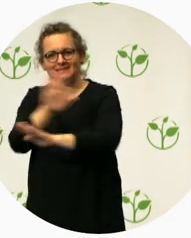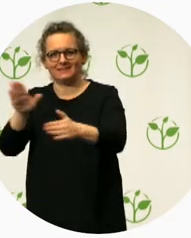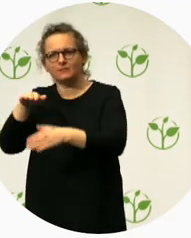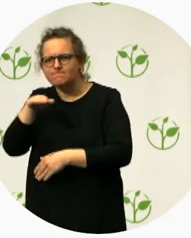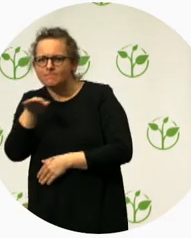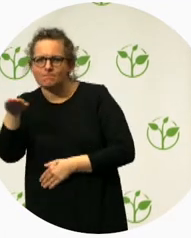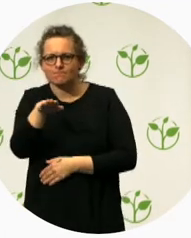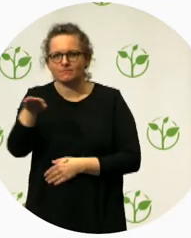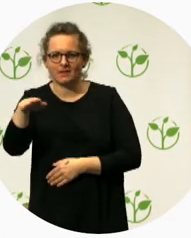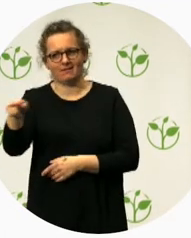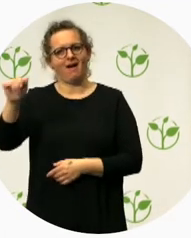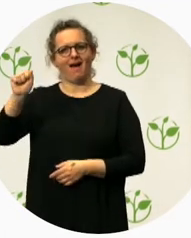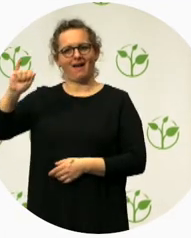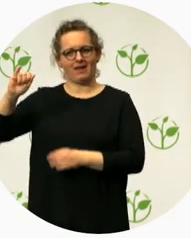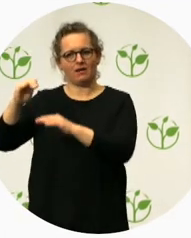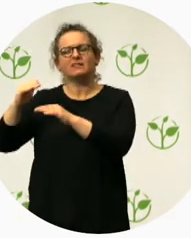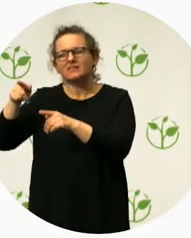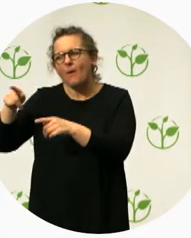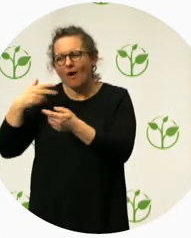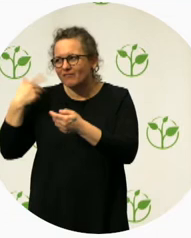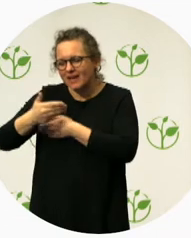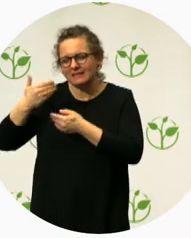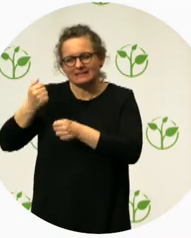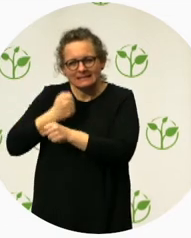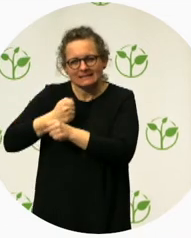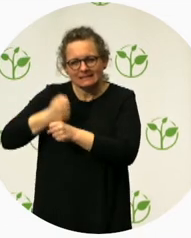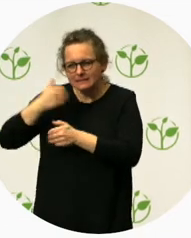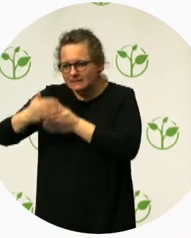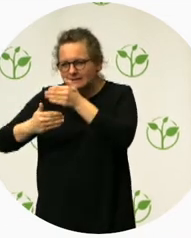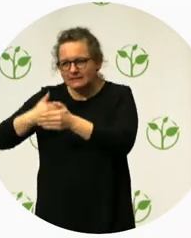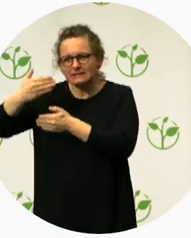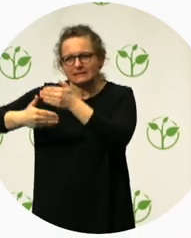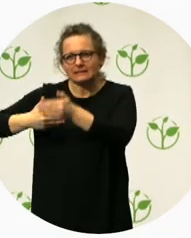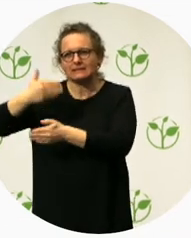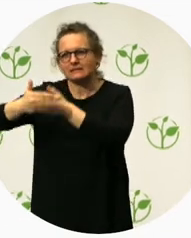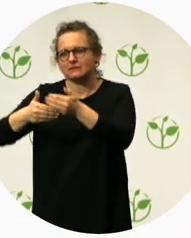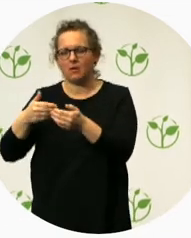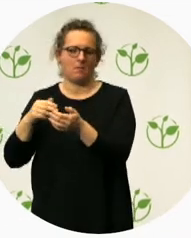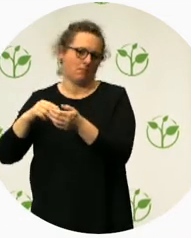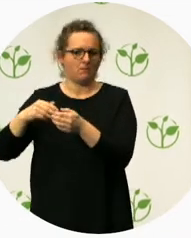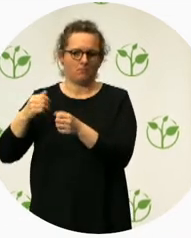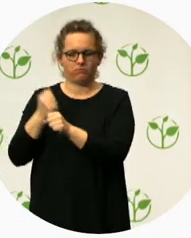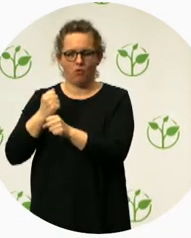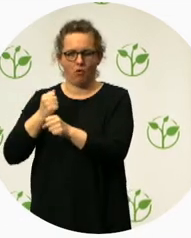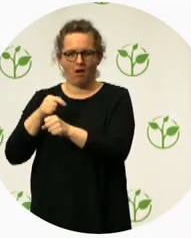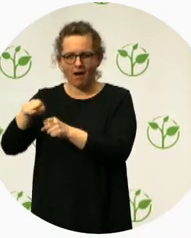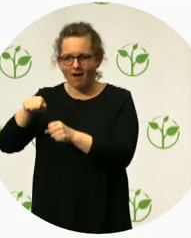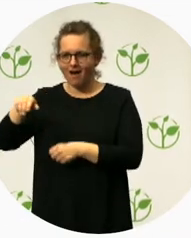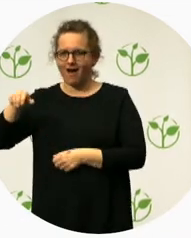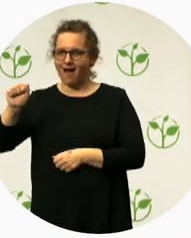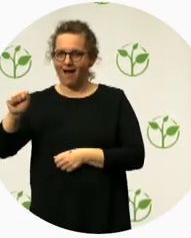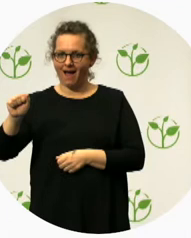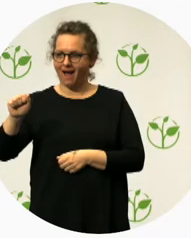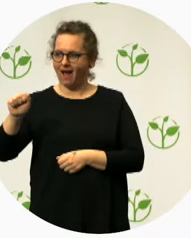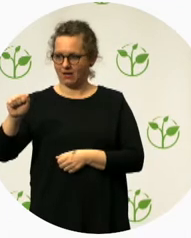route, and then drives you from A to B. So here's the thing. If we can